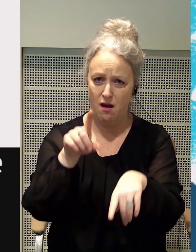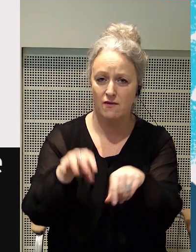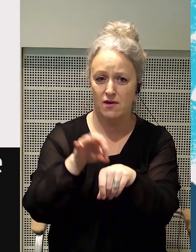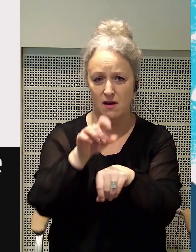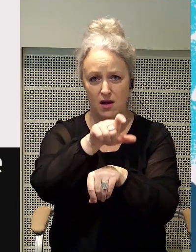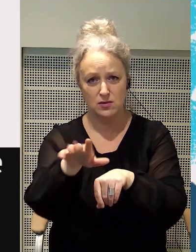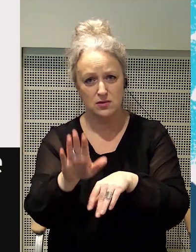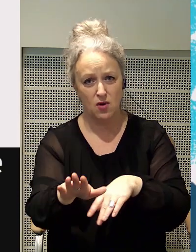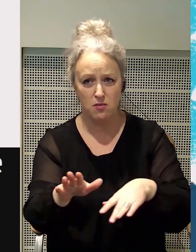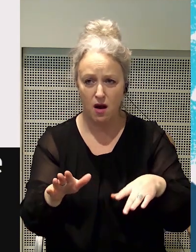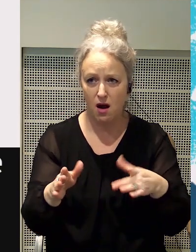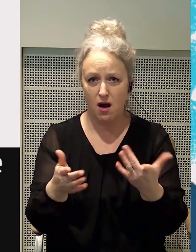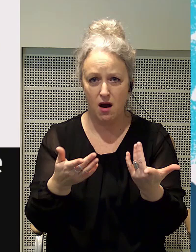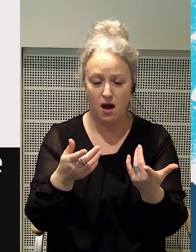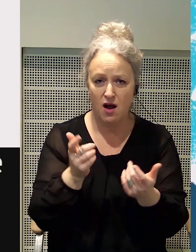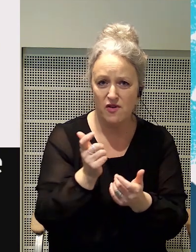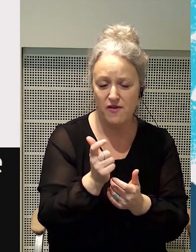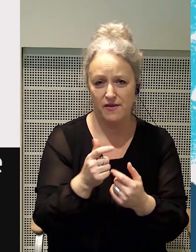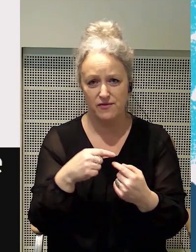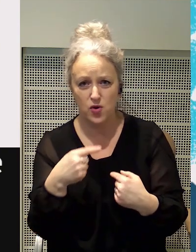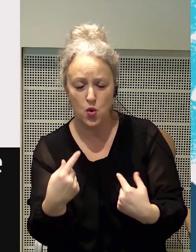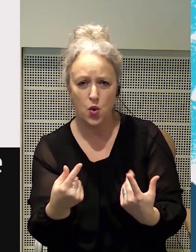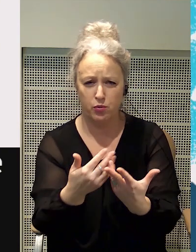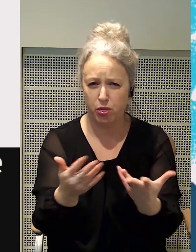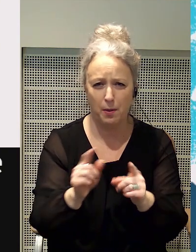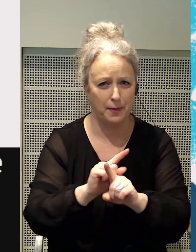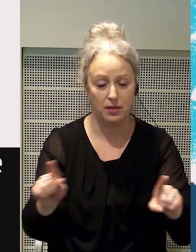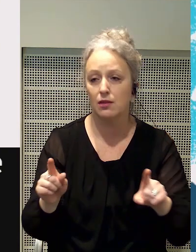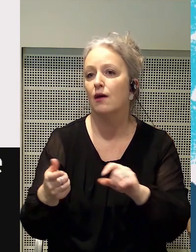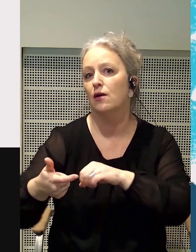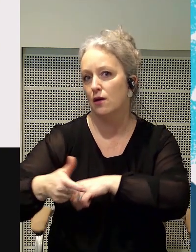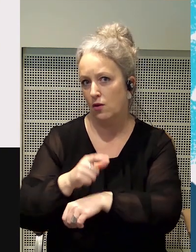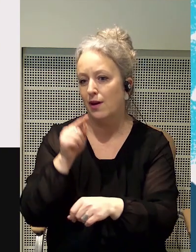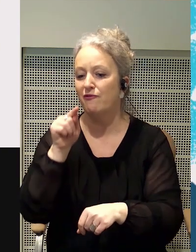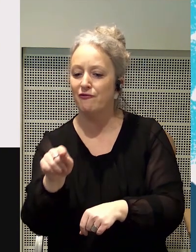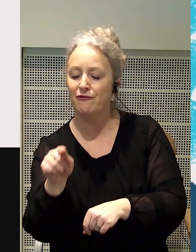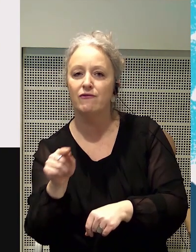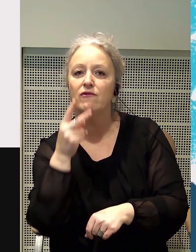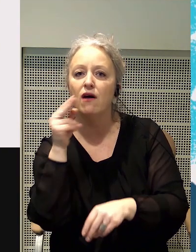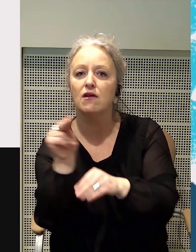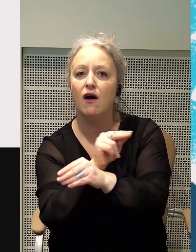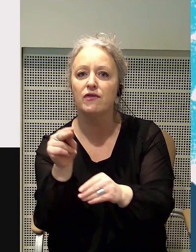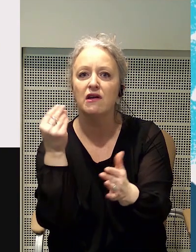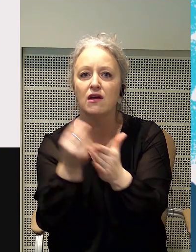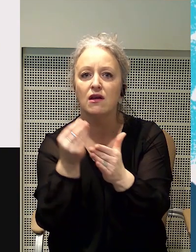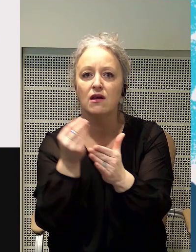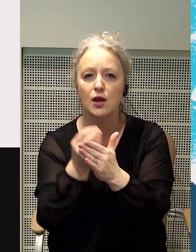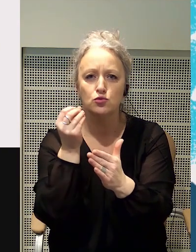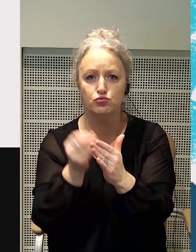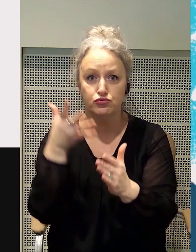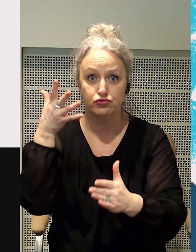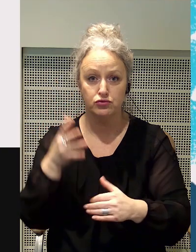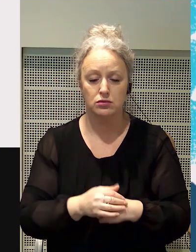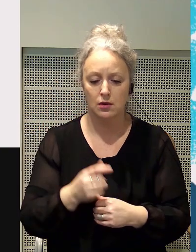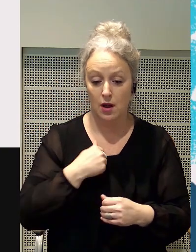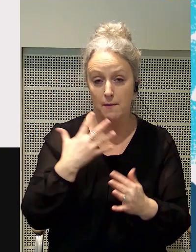When I was preparing this talk, I found this interesting document from the European Commission, Access to Medicinal Products,